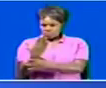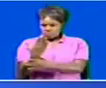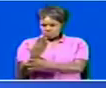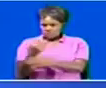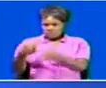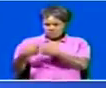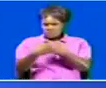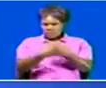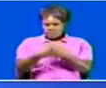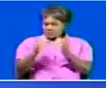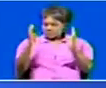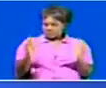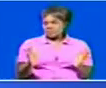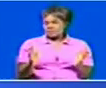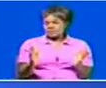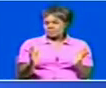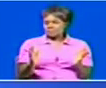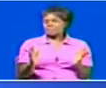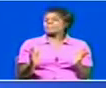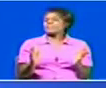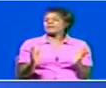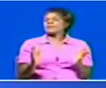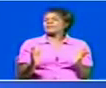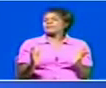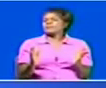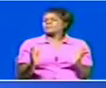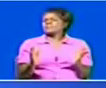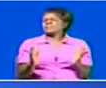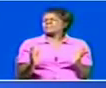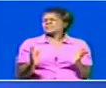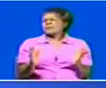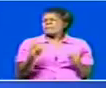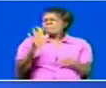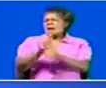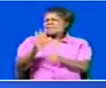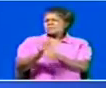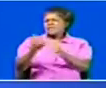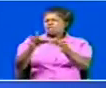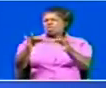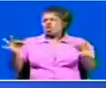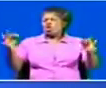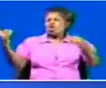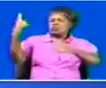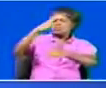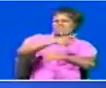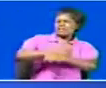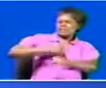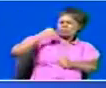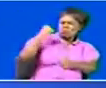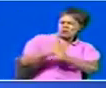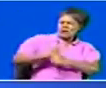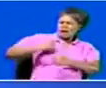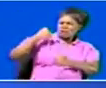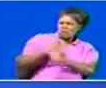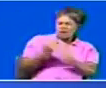most challenging ones we've done so far. Mm-hmm. It took a lot of, you know, long days and, you know, long